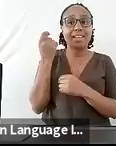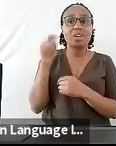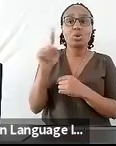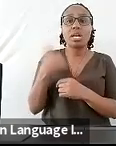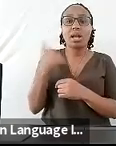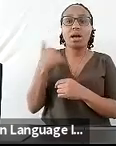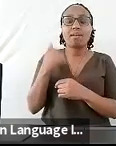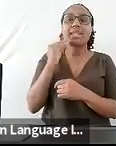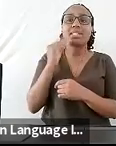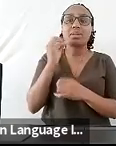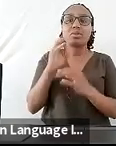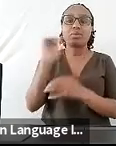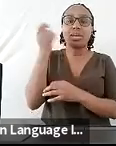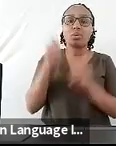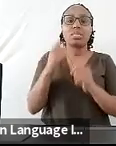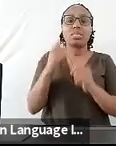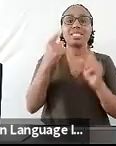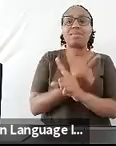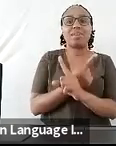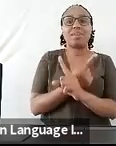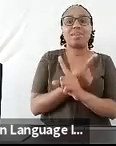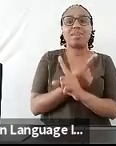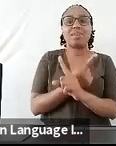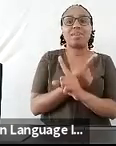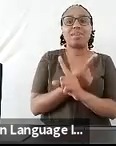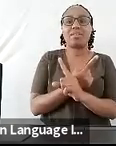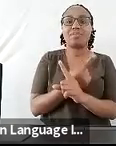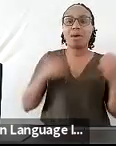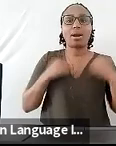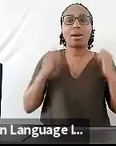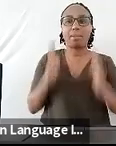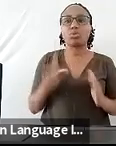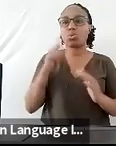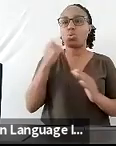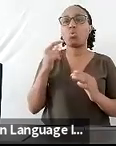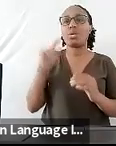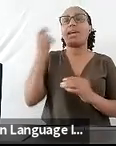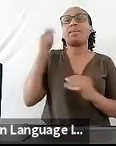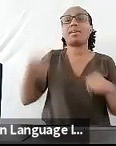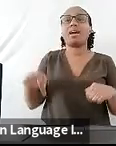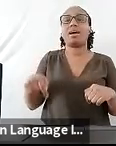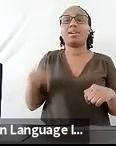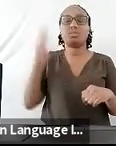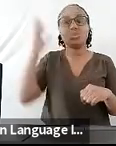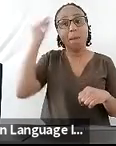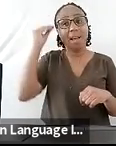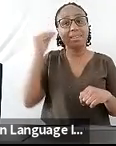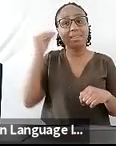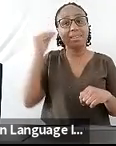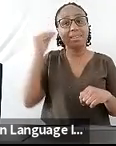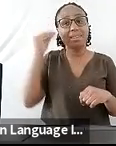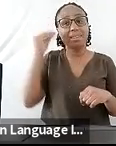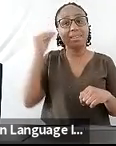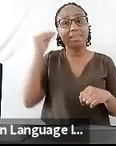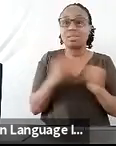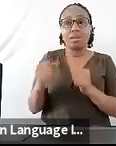a Rwandan person will experience Kenya. And I also wanted to be honest about that, because I